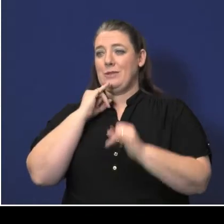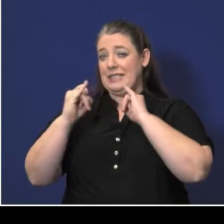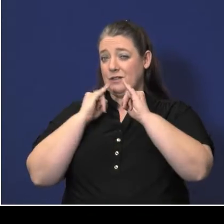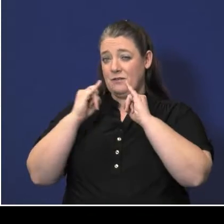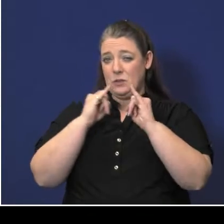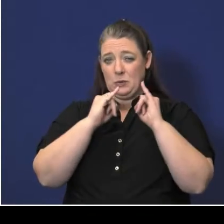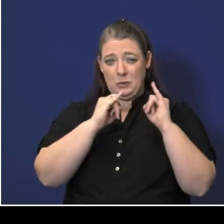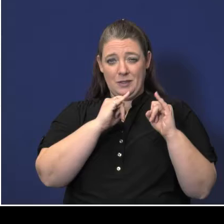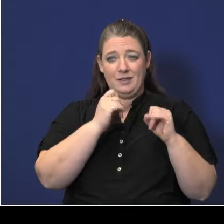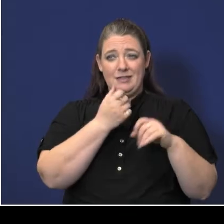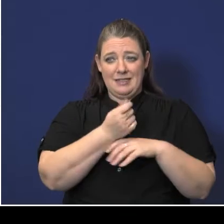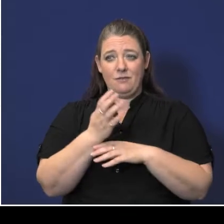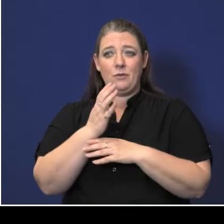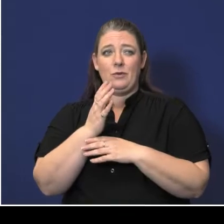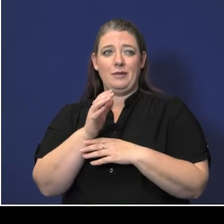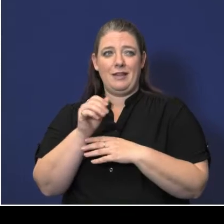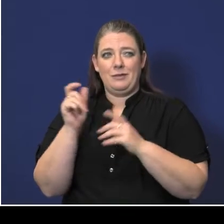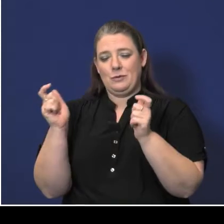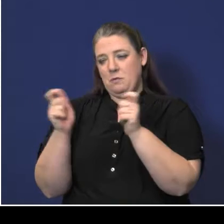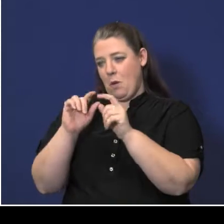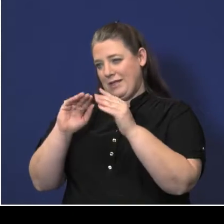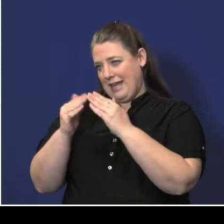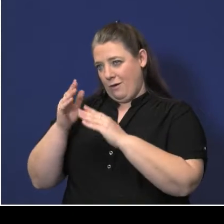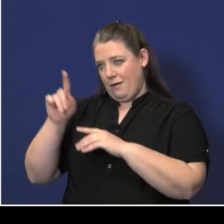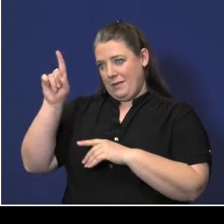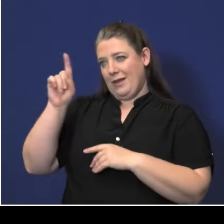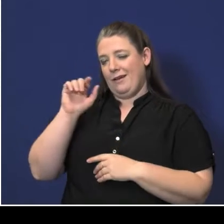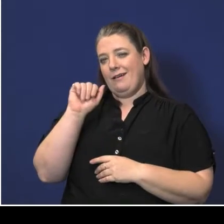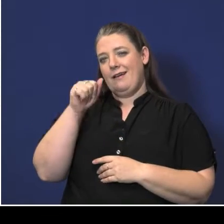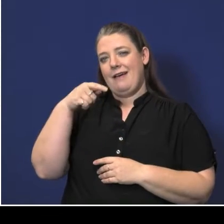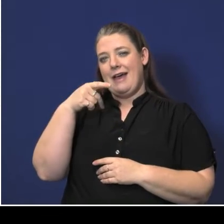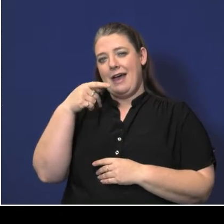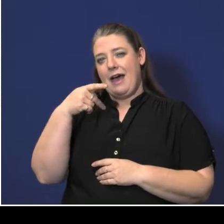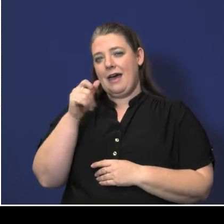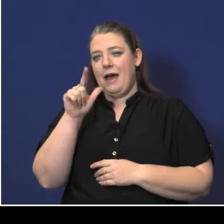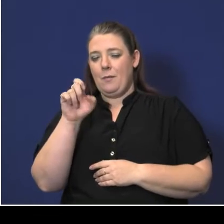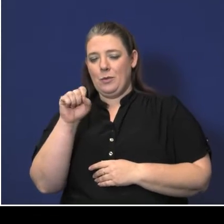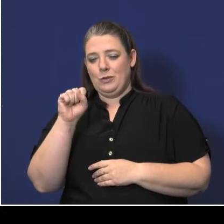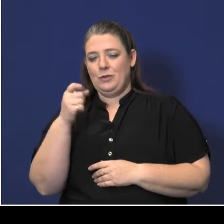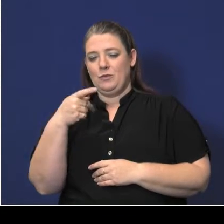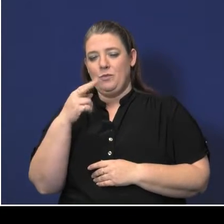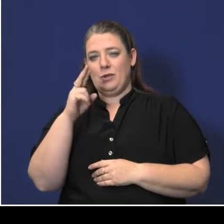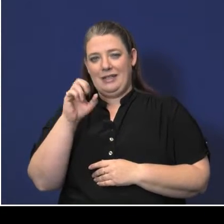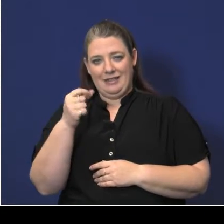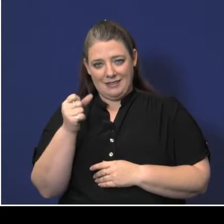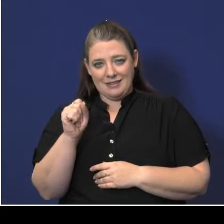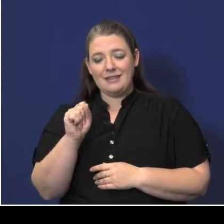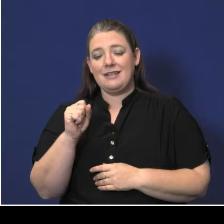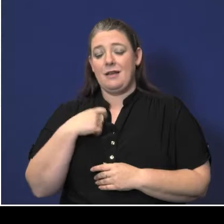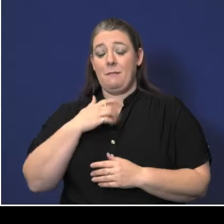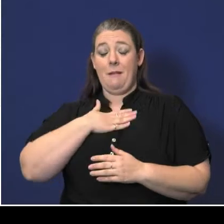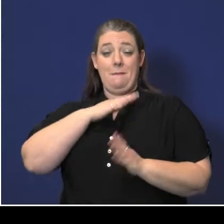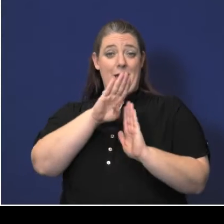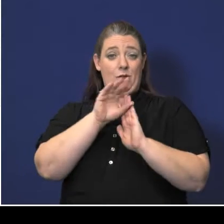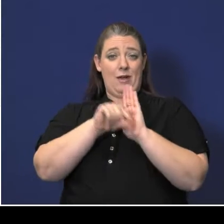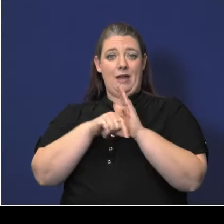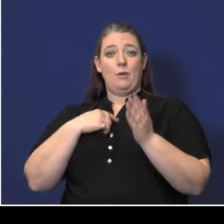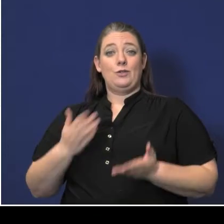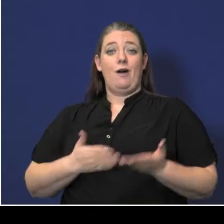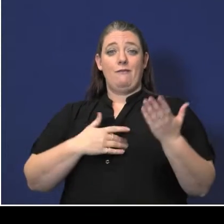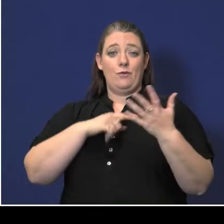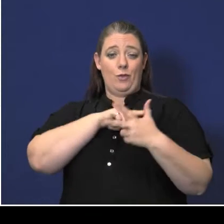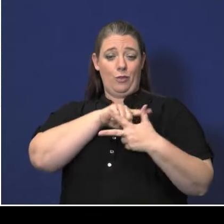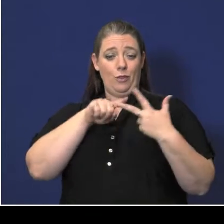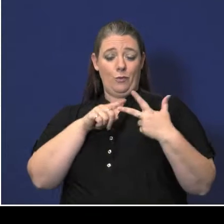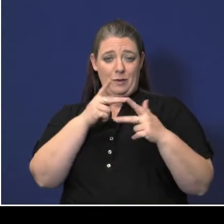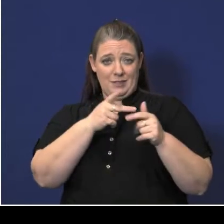I'm from East Texas, a small town up there, Apple Springs. And a little bit about my background, I was offered 3 positions: